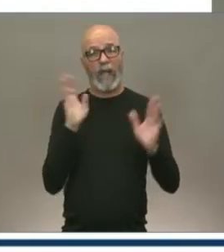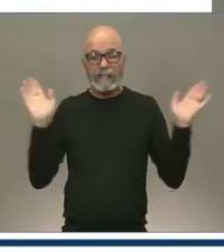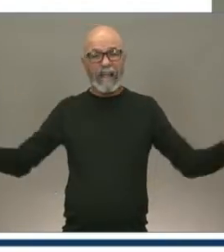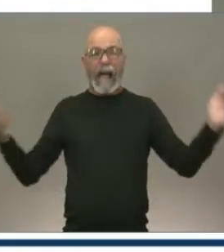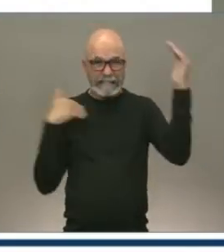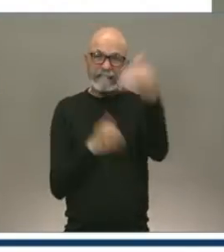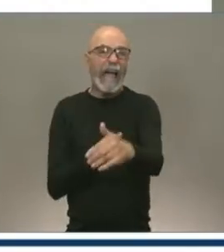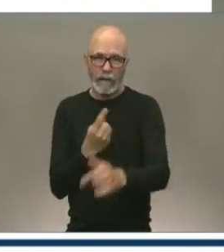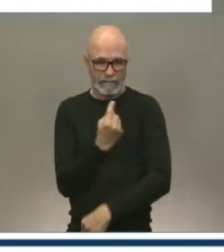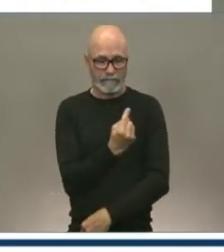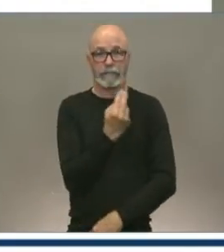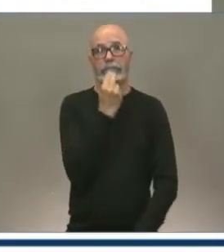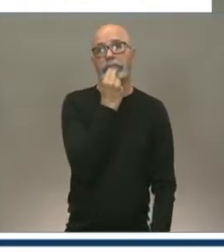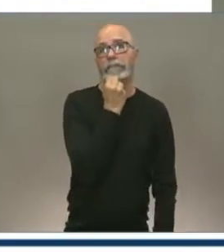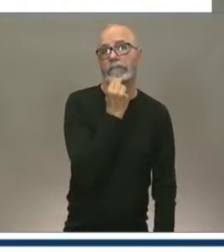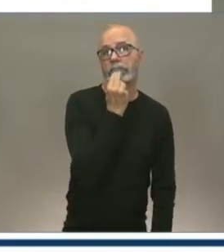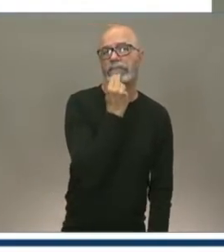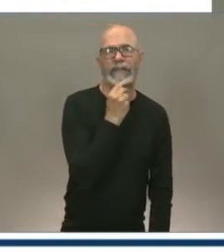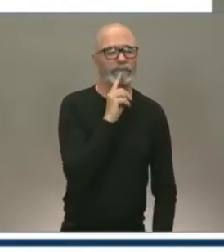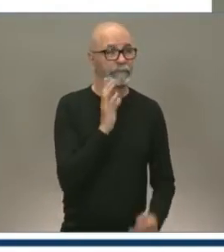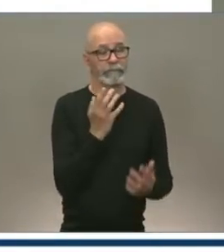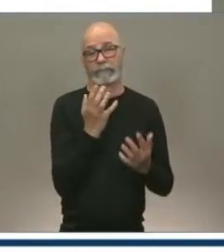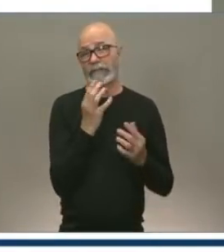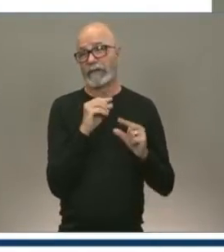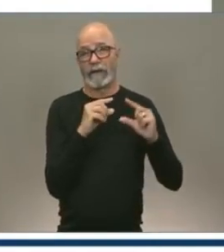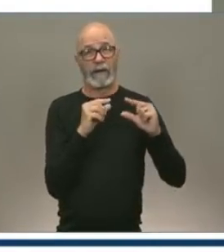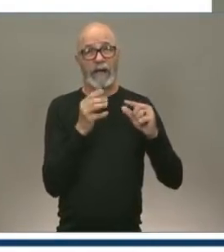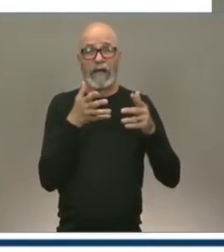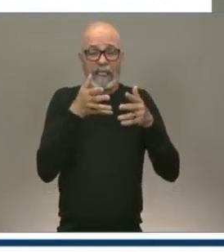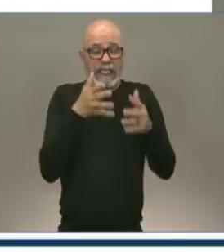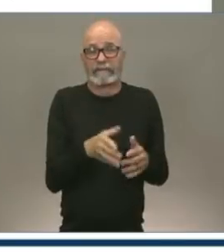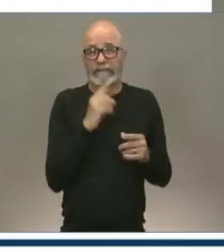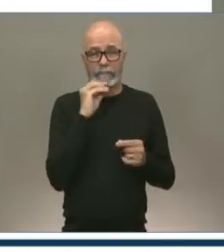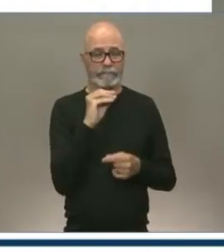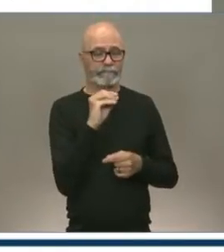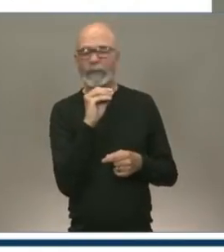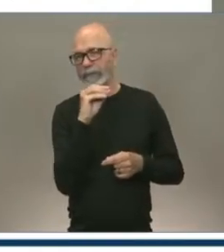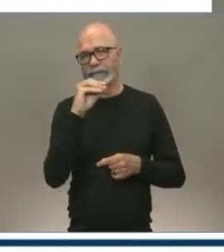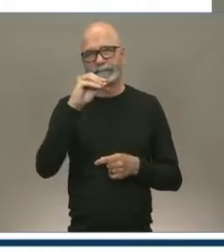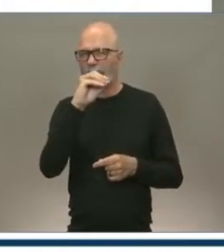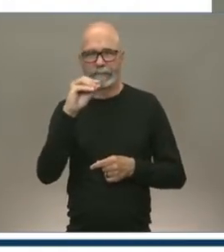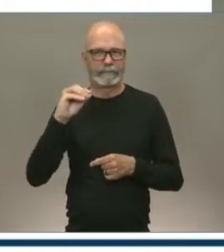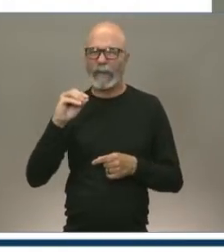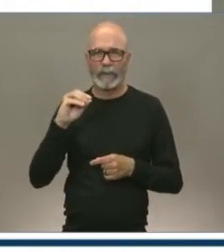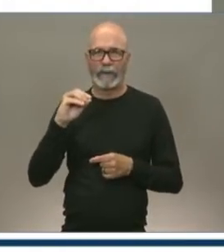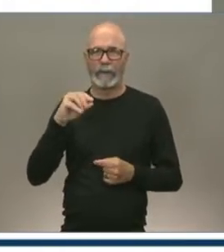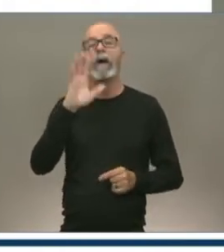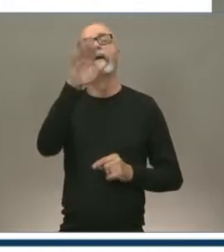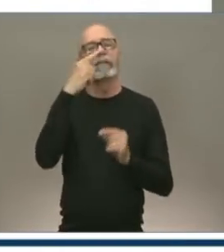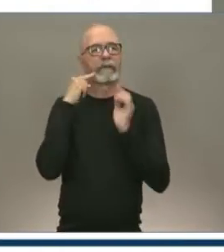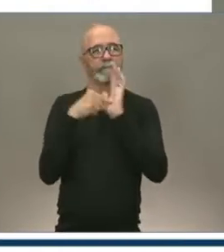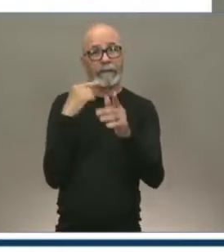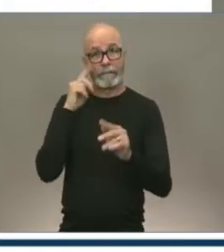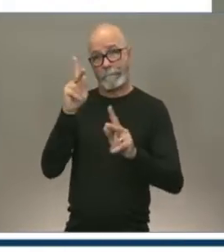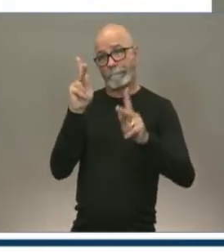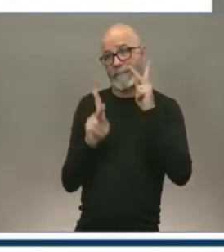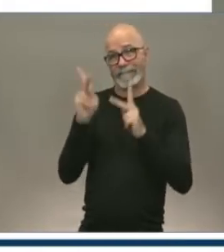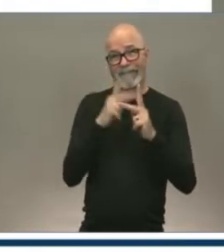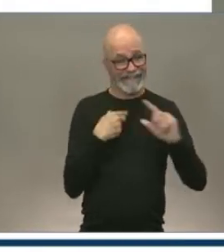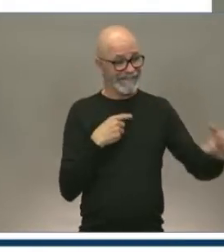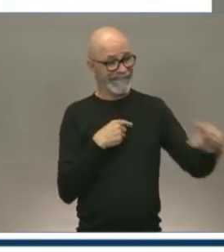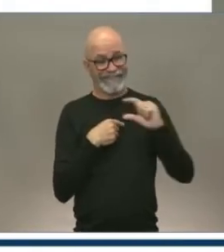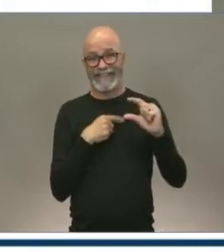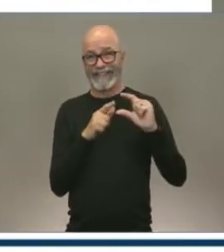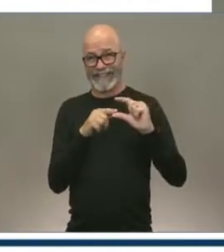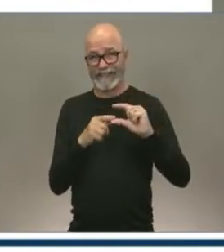to minimize any wastage. All of our clinics have processes that if they have vaccine, for instance, somebody doesn't show up for